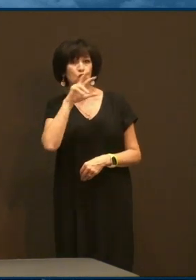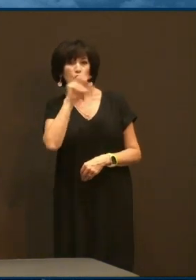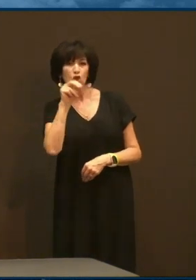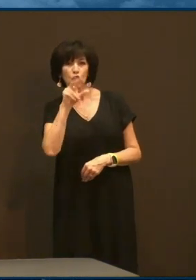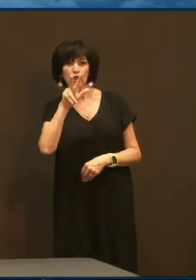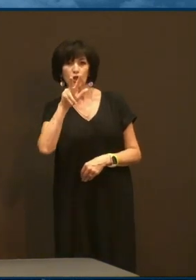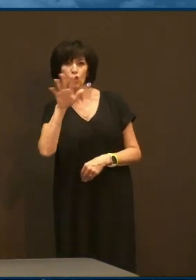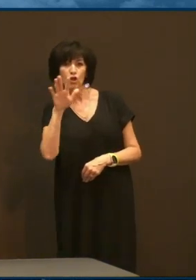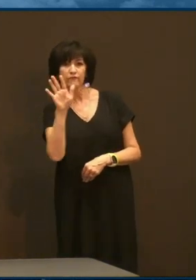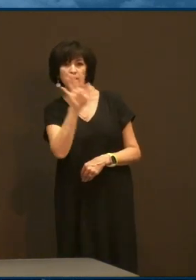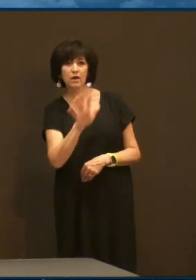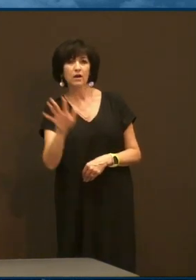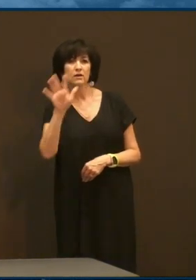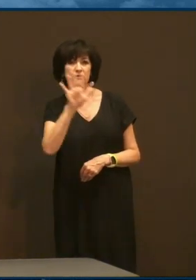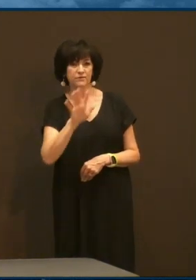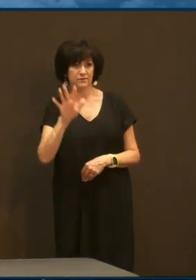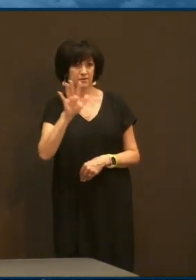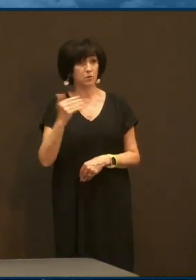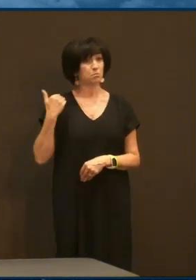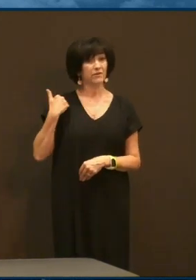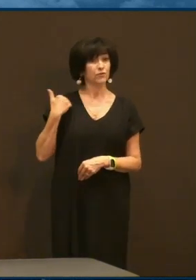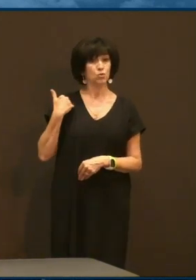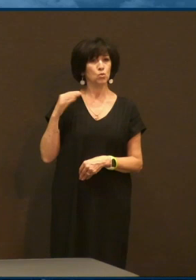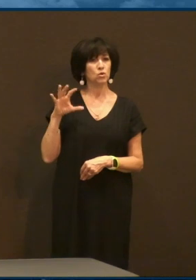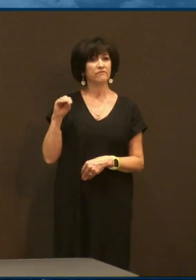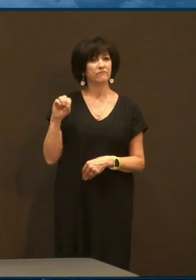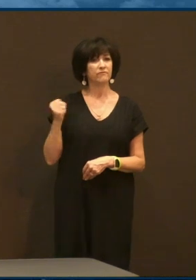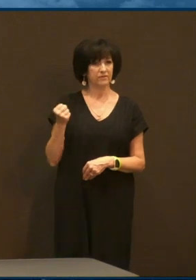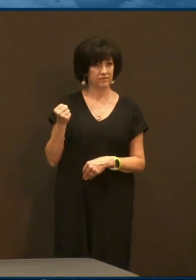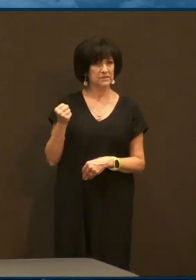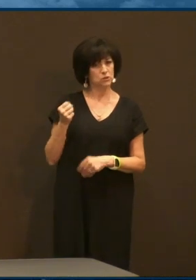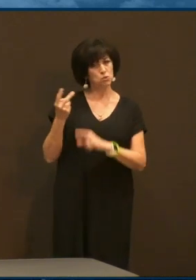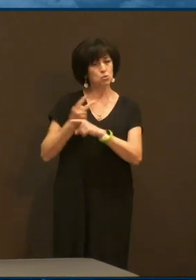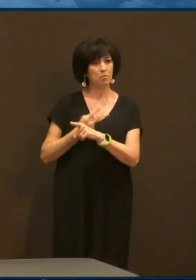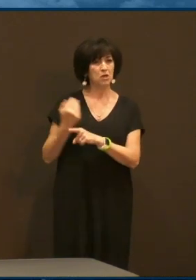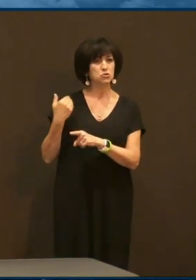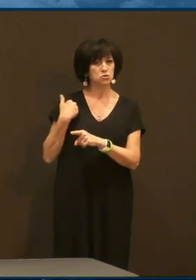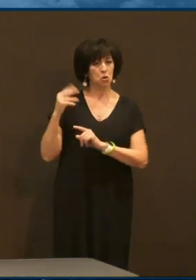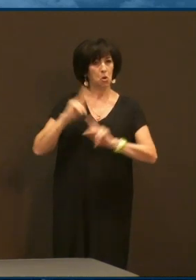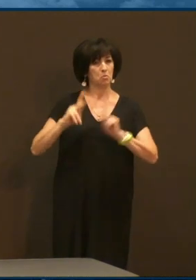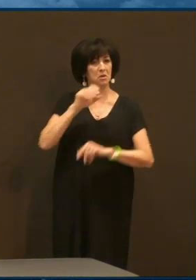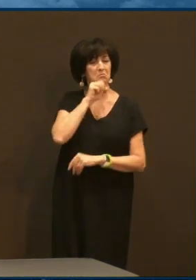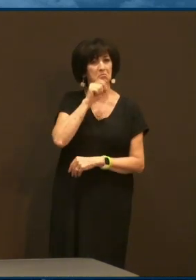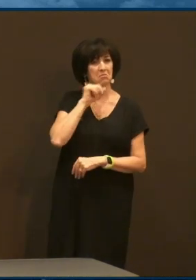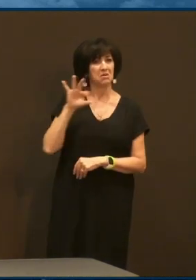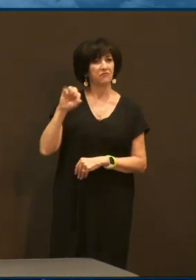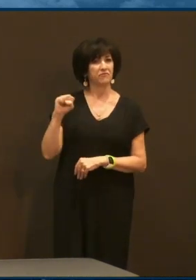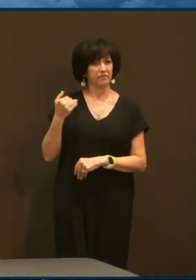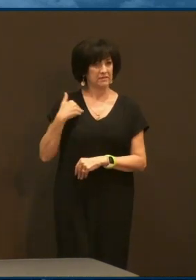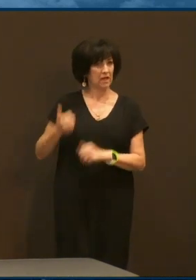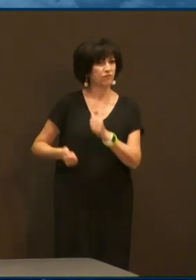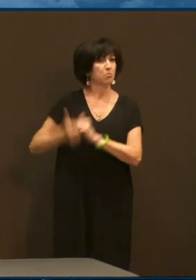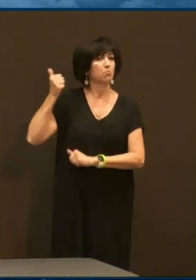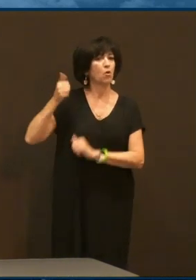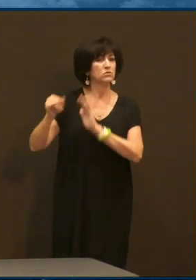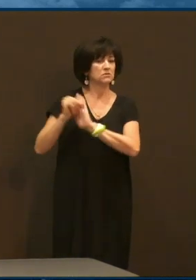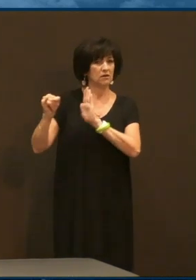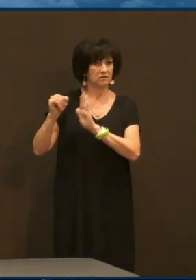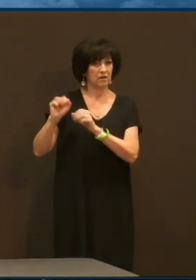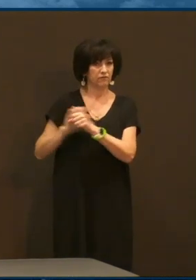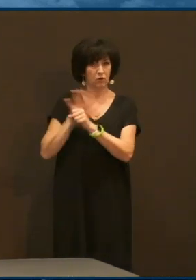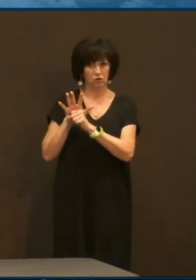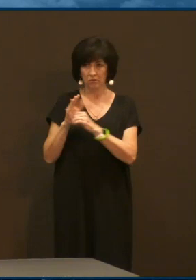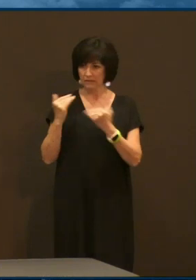the mid-50s, to say 2 months ago. And we're seeing a little bit of that here. And I think